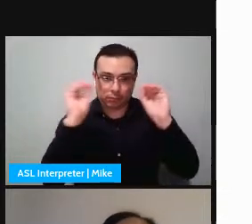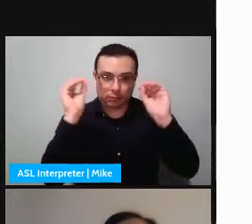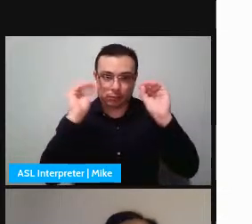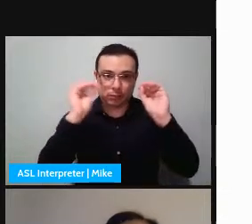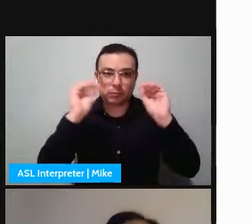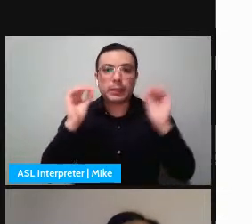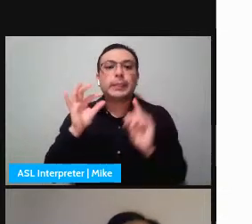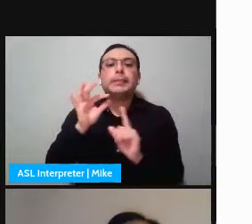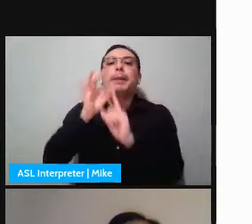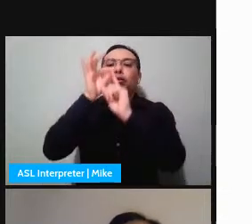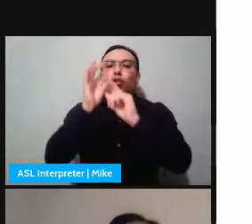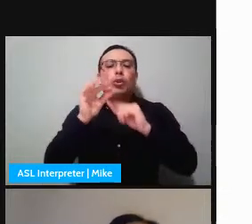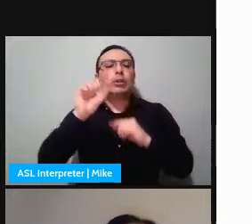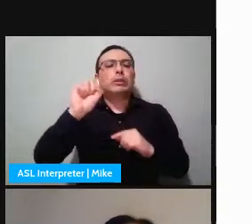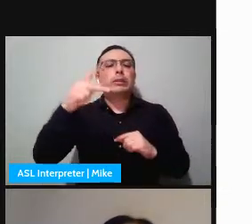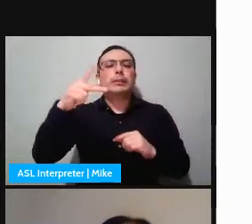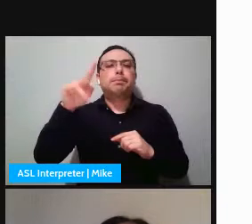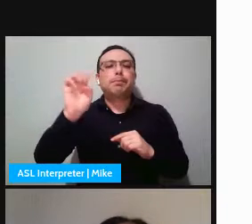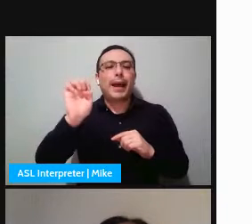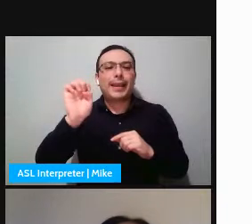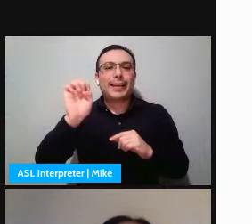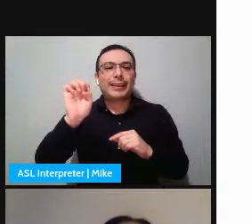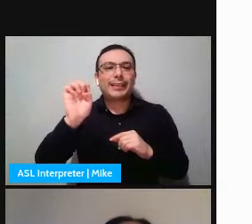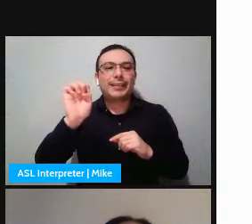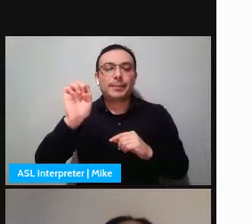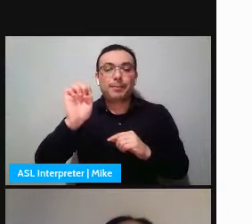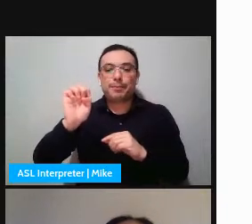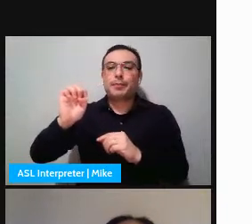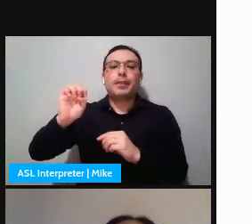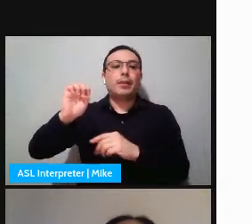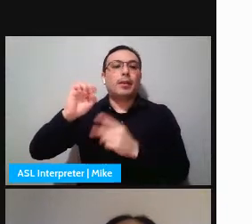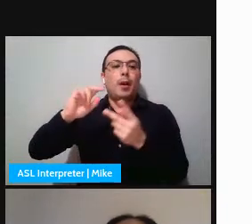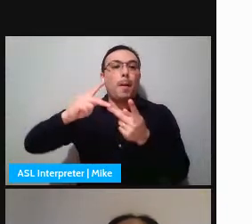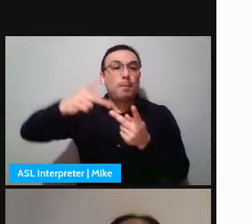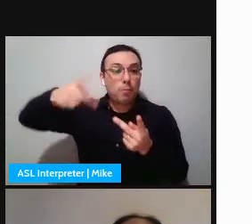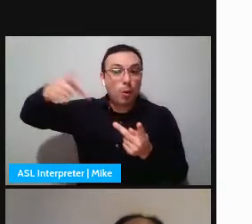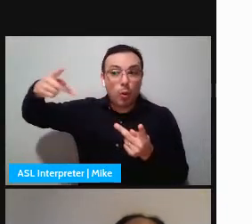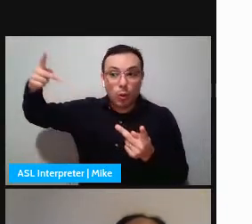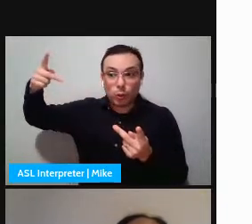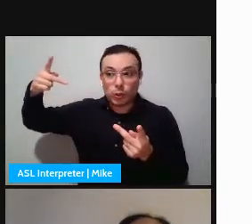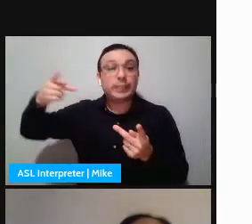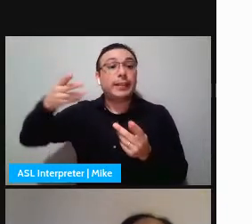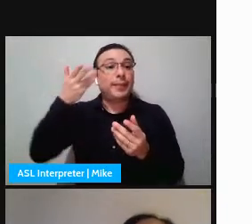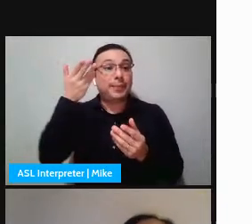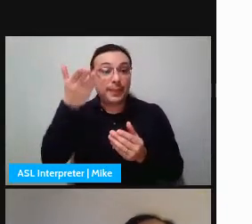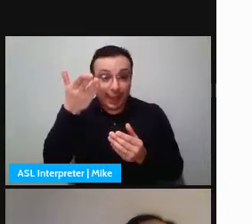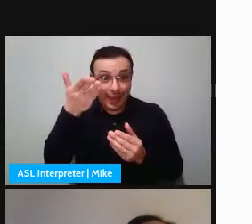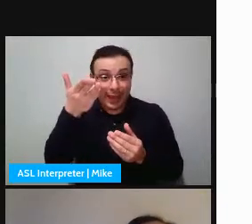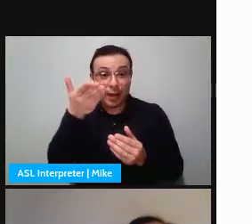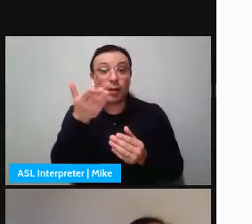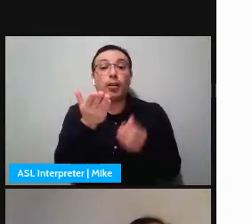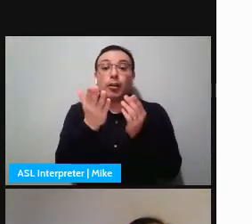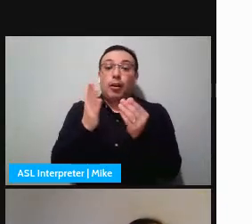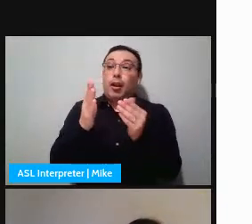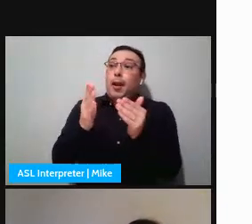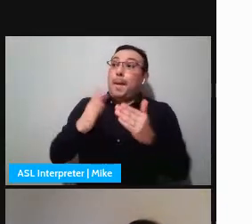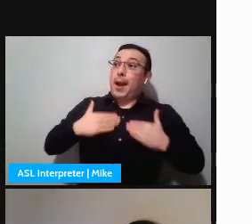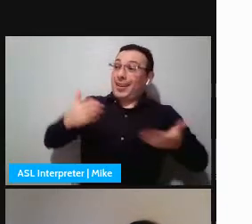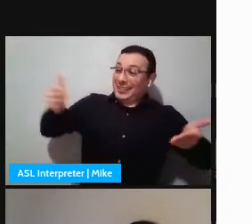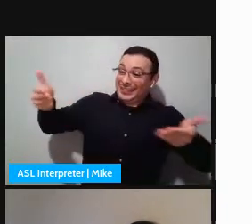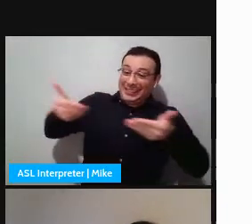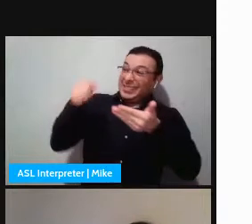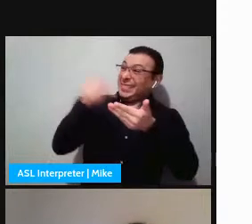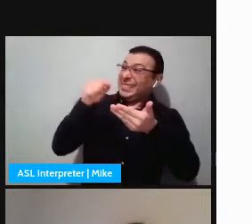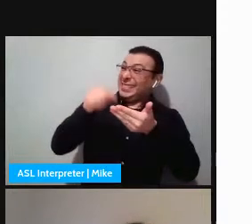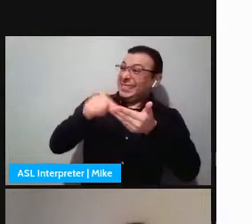body can recognize that spike protein if it ever sees it again. I know there was a lot in the media about